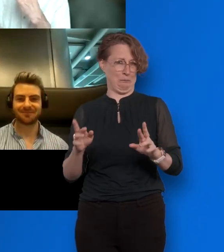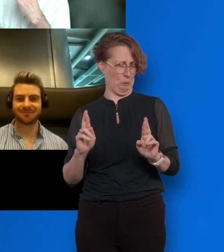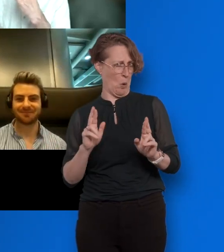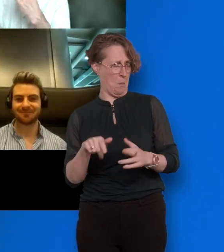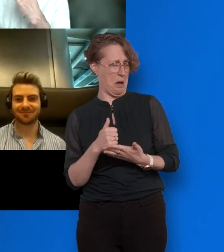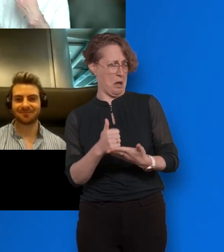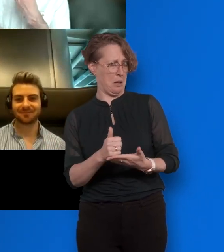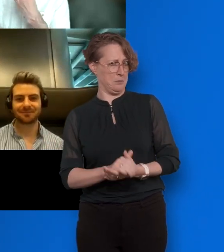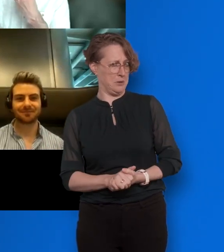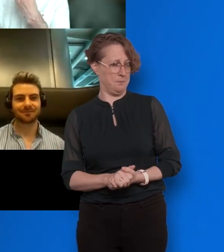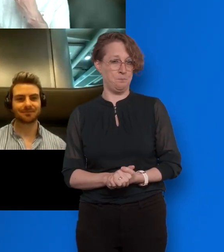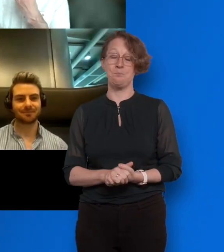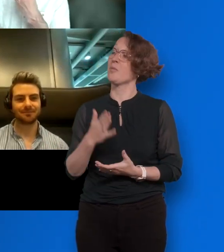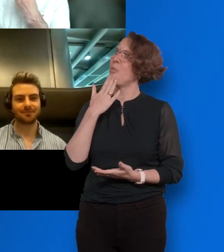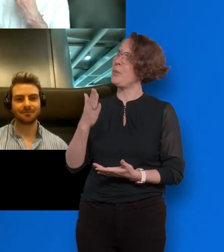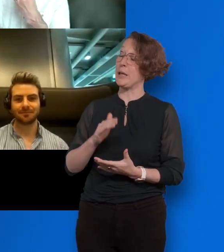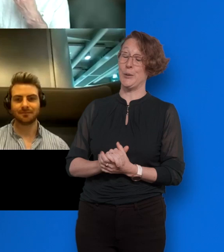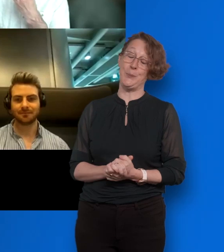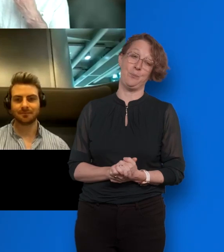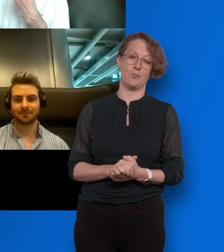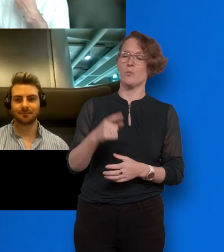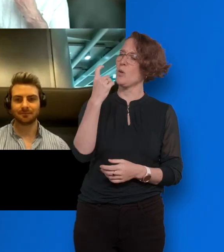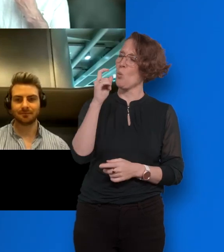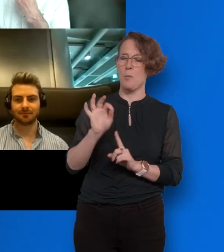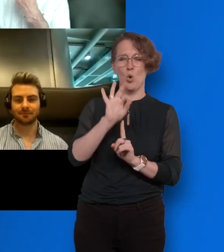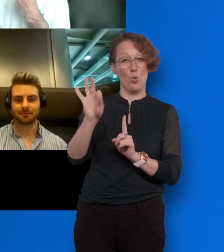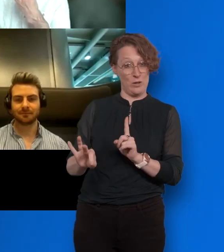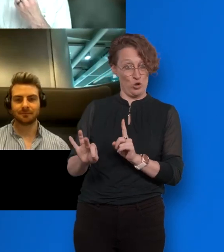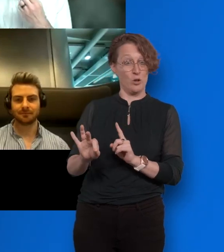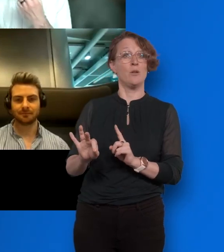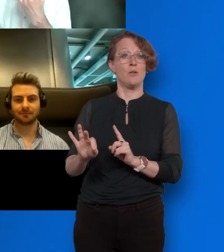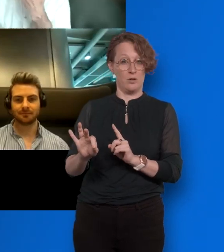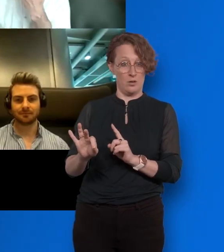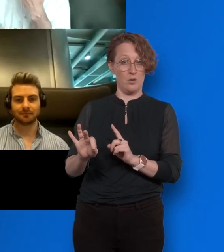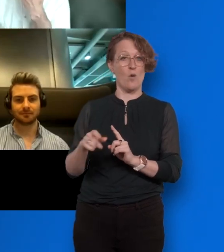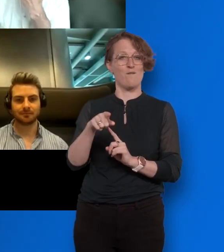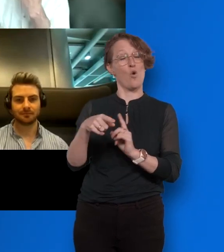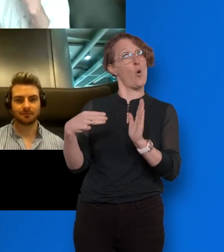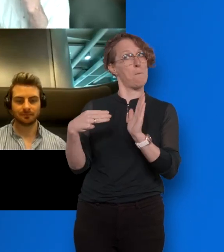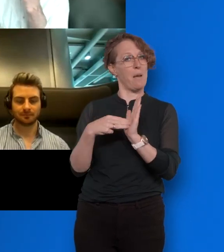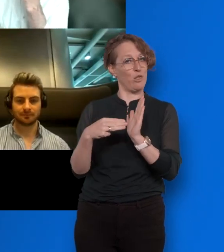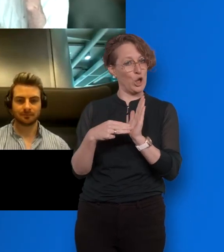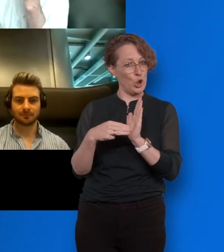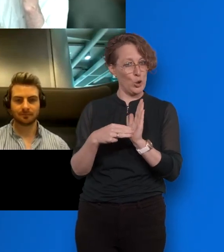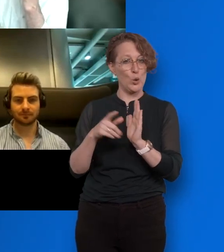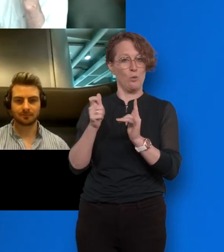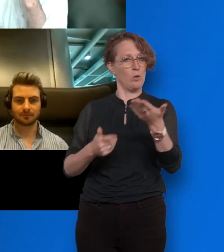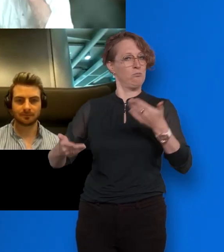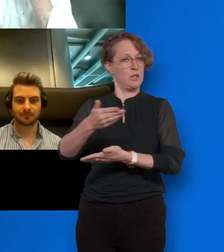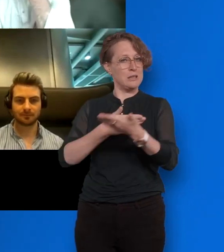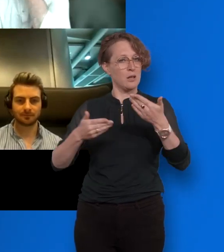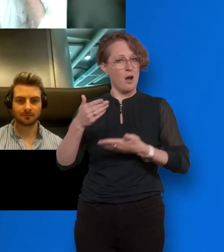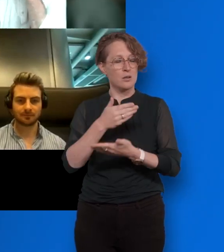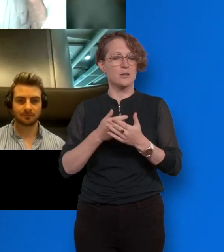Thank you. I've got one more question here that Mathew would like to discuss as well. That